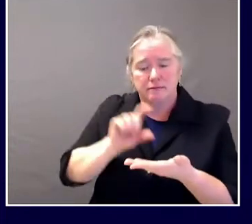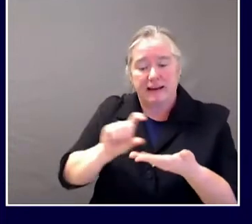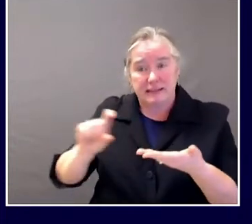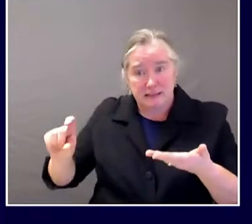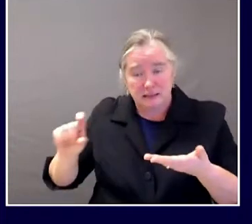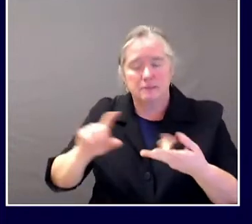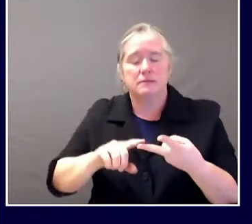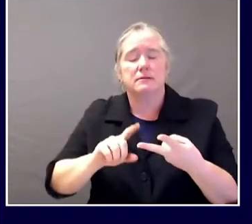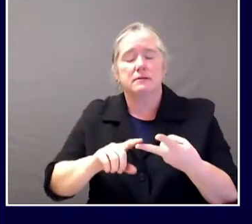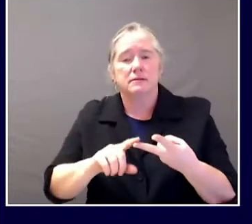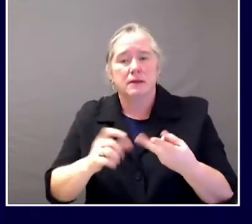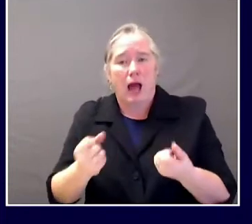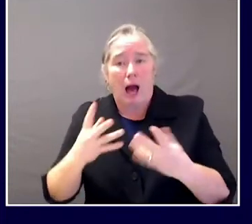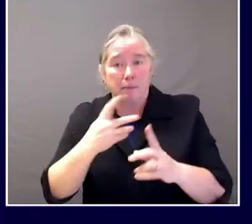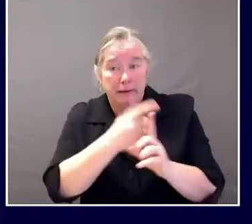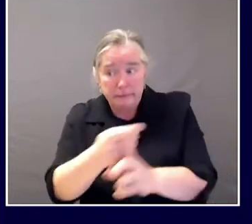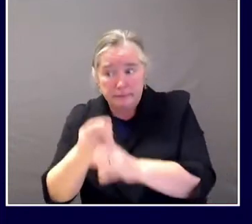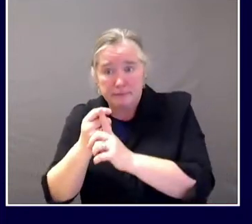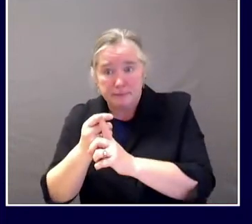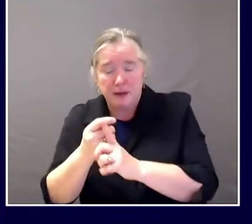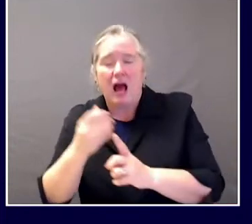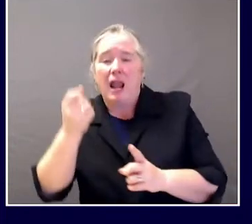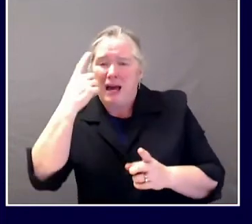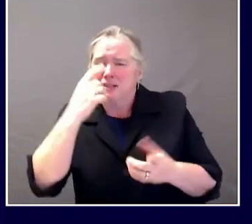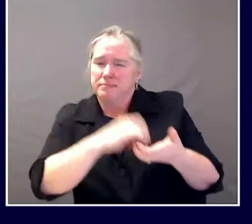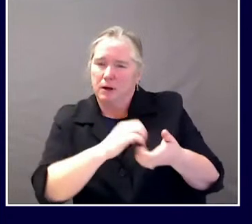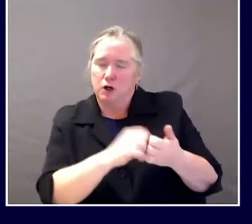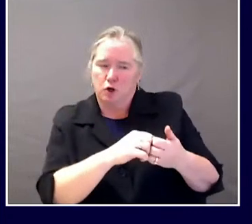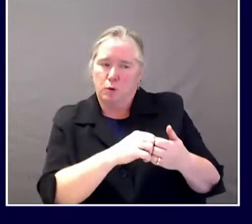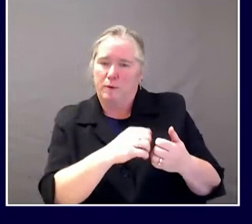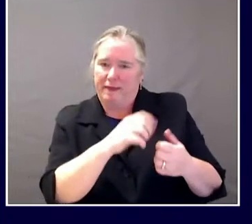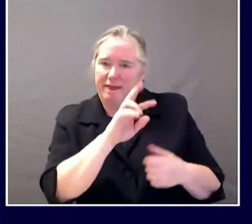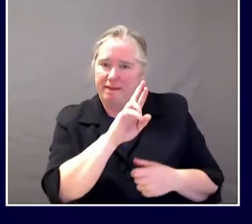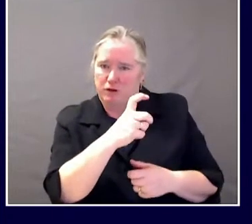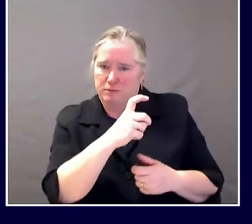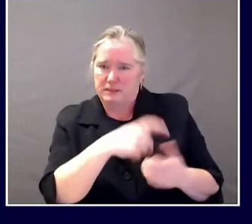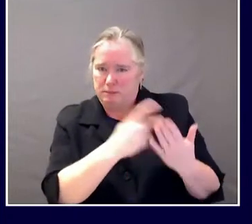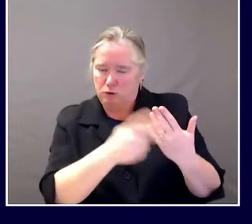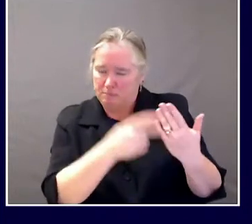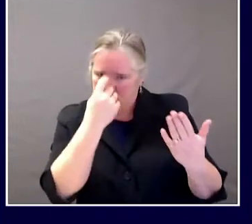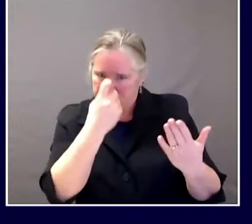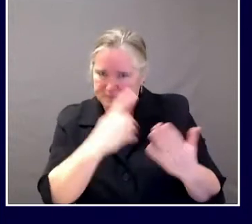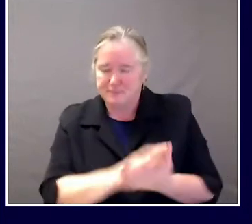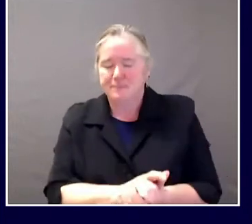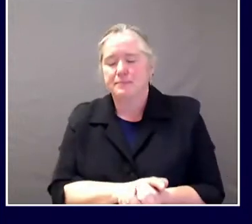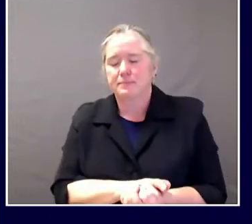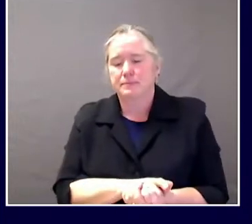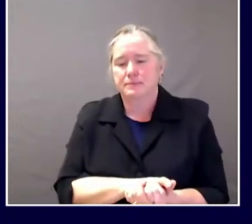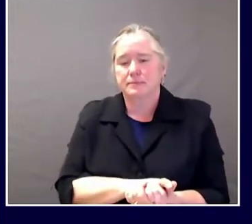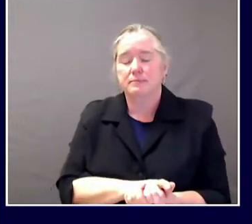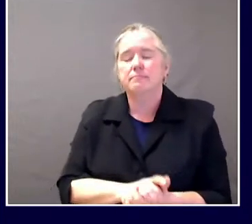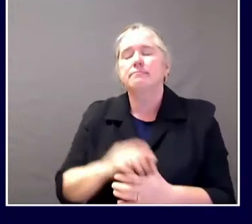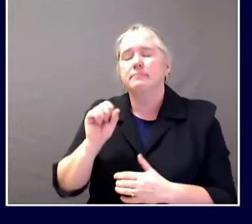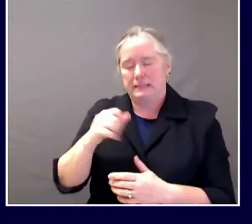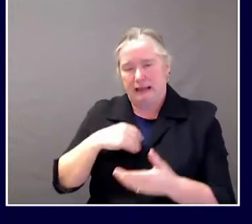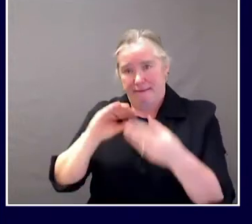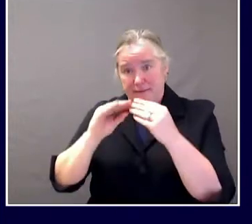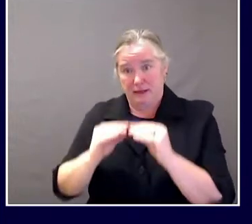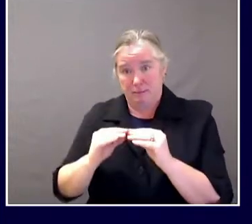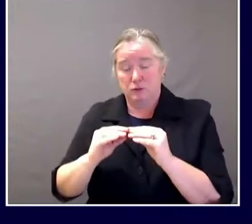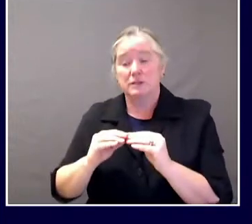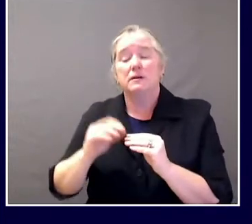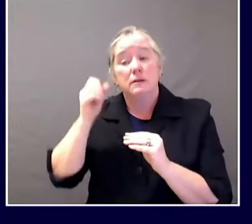the pharmacy program. Correct. Yes, Steve, I do. And I want to emphasize here that the data that I